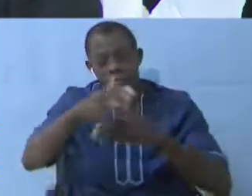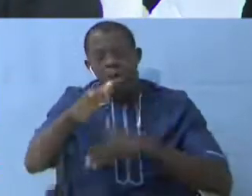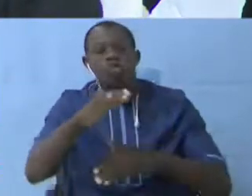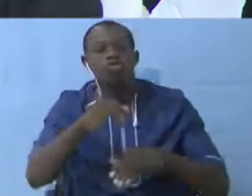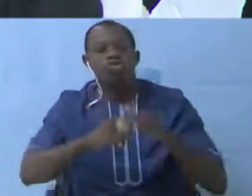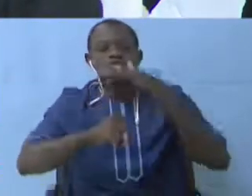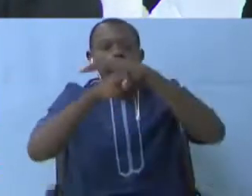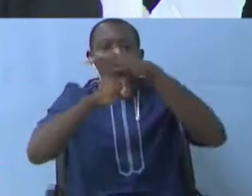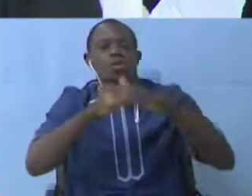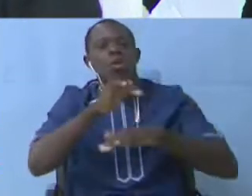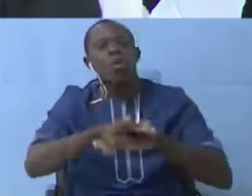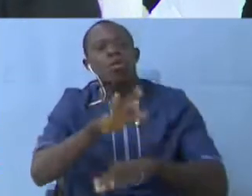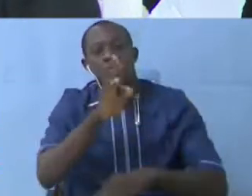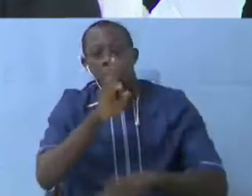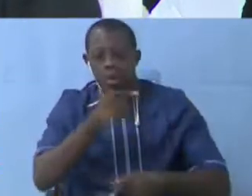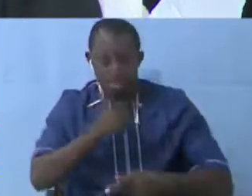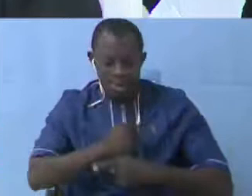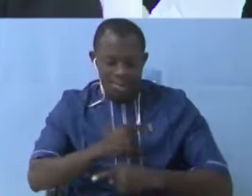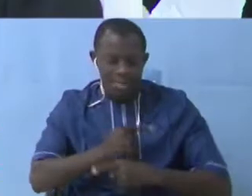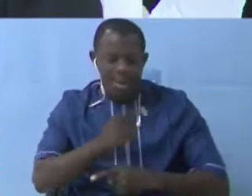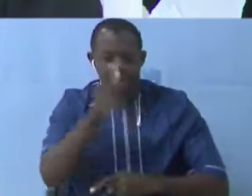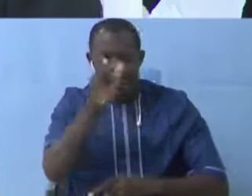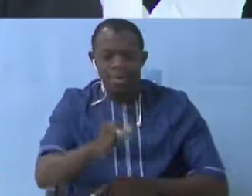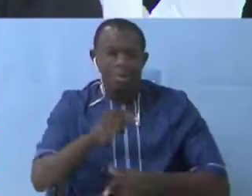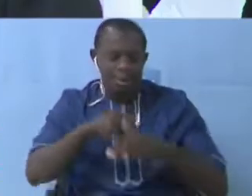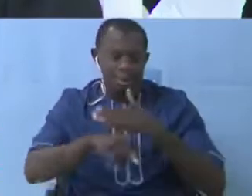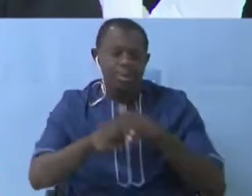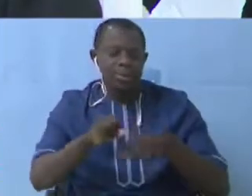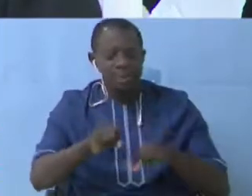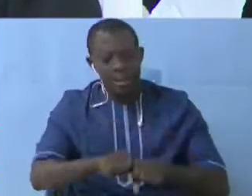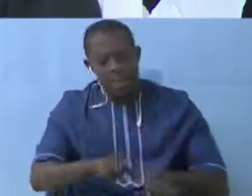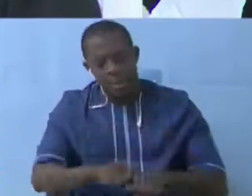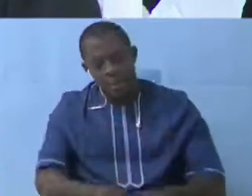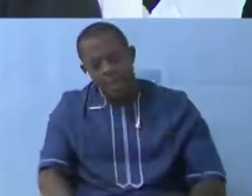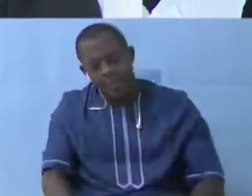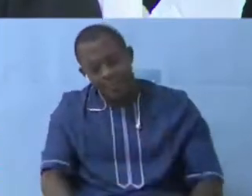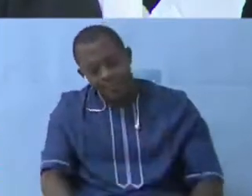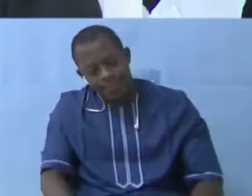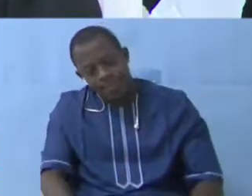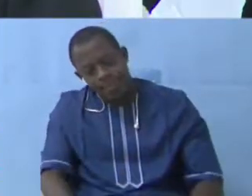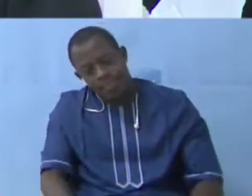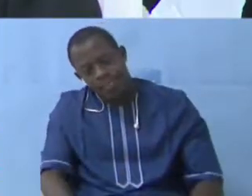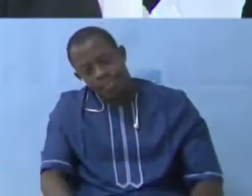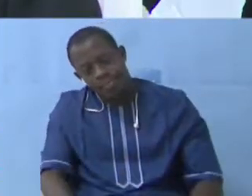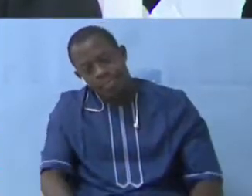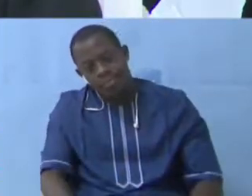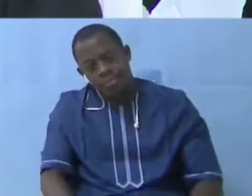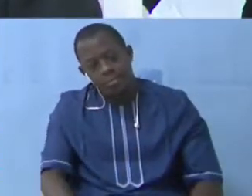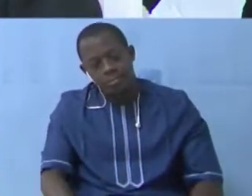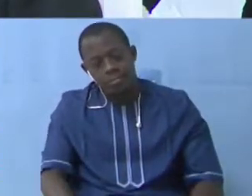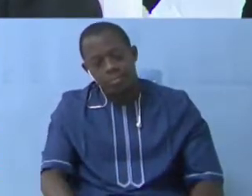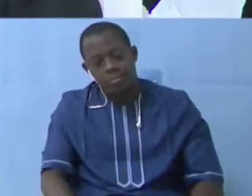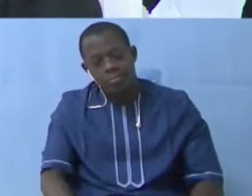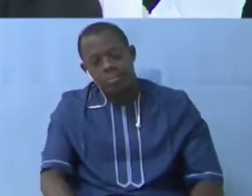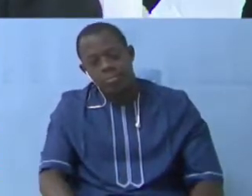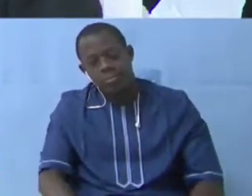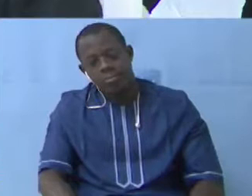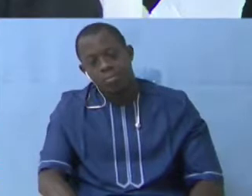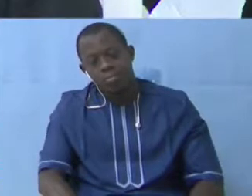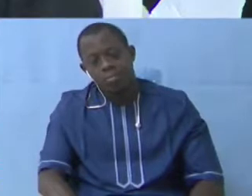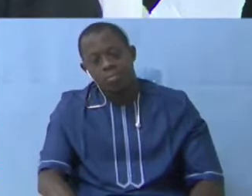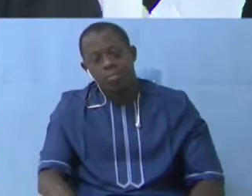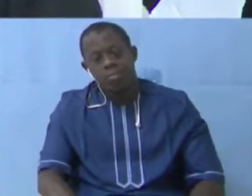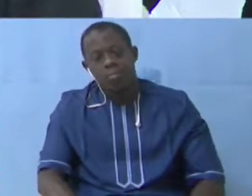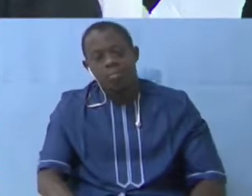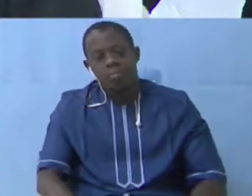Senegal. waa Gambia yi nag am na ndimbal yoo xam ne amul dayo yoo xam ne dimbalee nga leen ko jamono yi nga nekk Sénégal foofu.